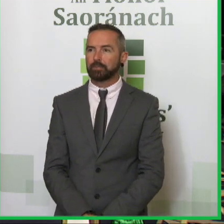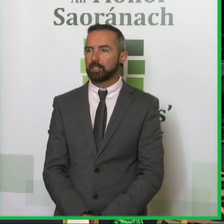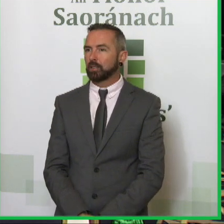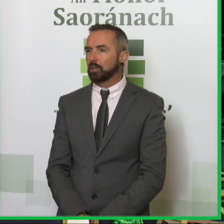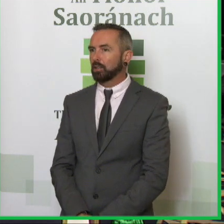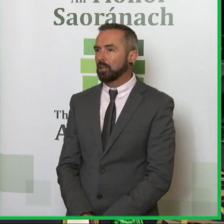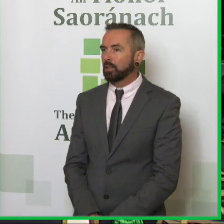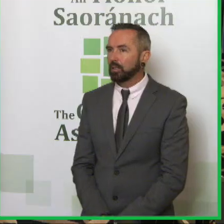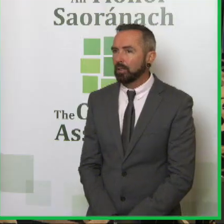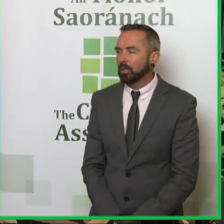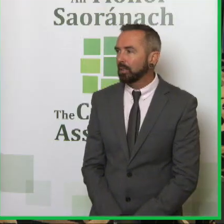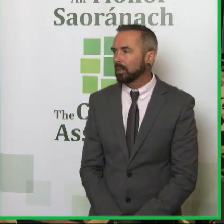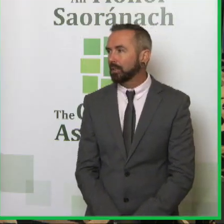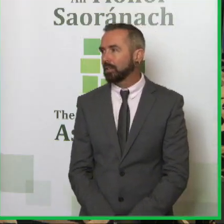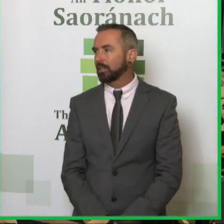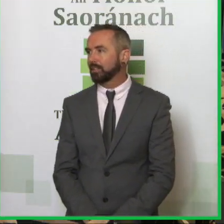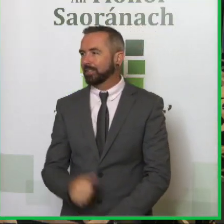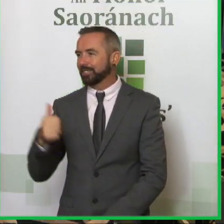finish.